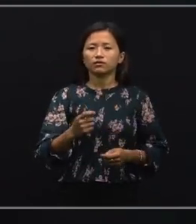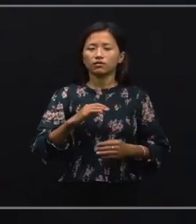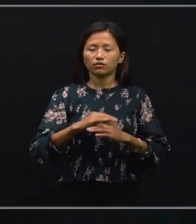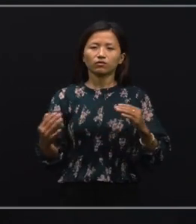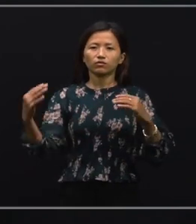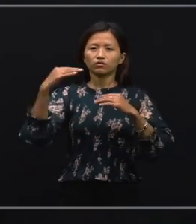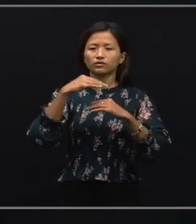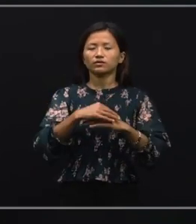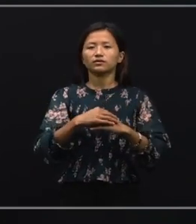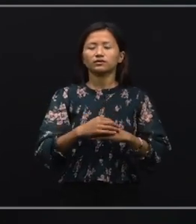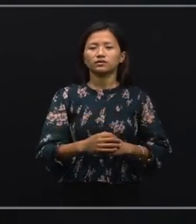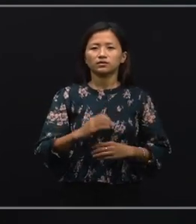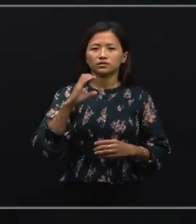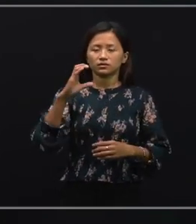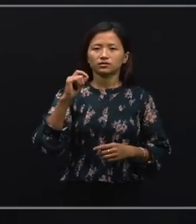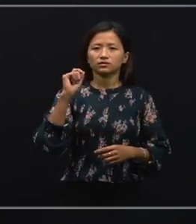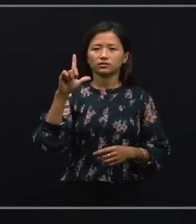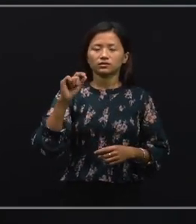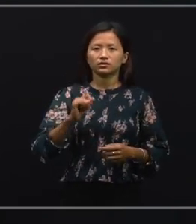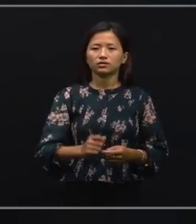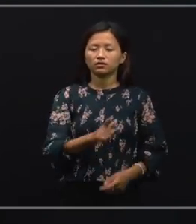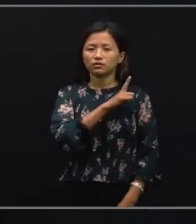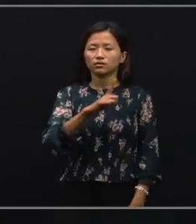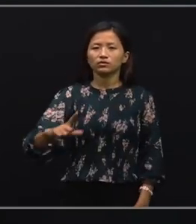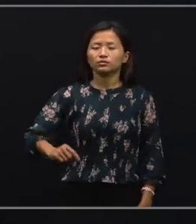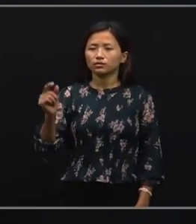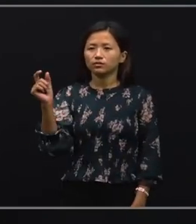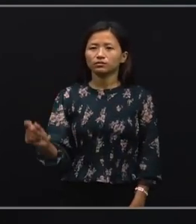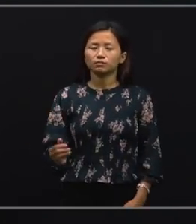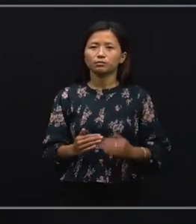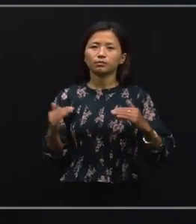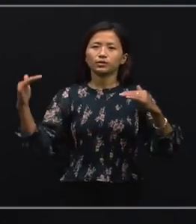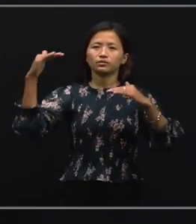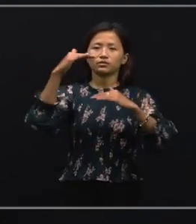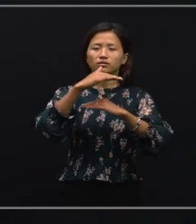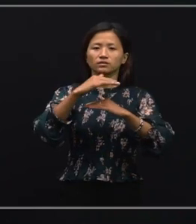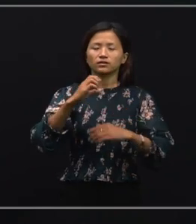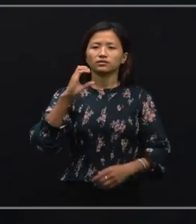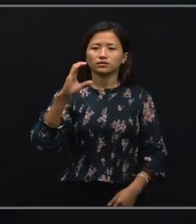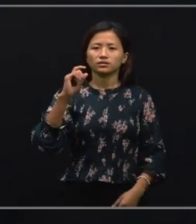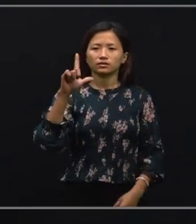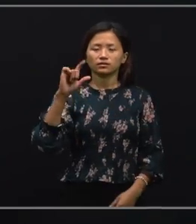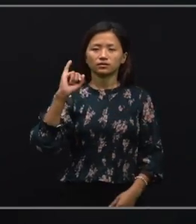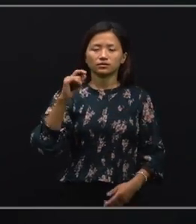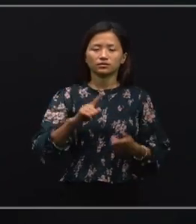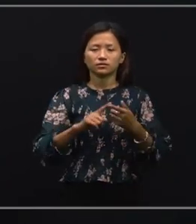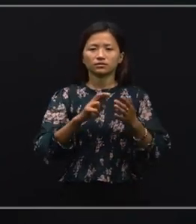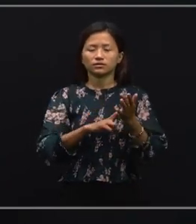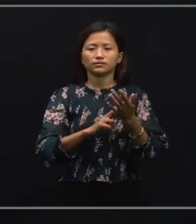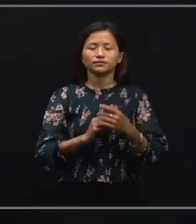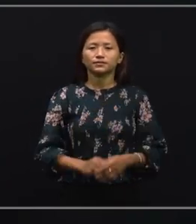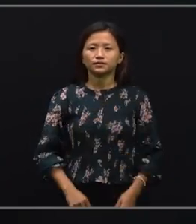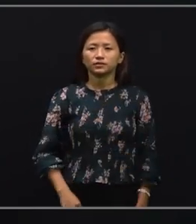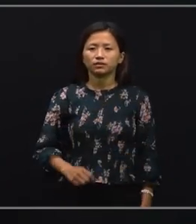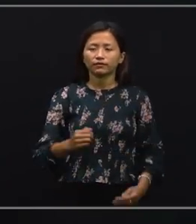clan or a tribe, and the Lord will be a person. It can even go beyond the clans, but it would be over